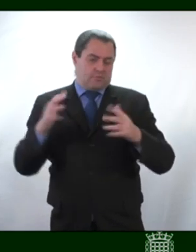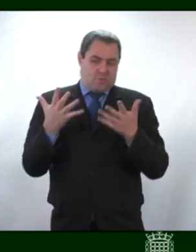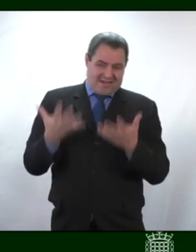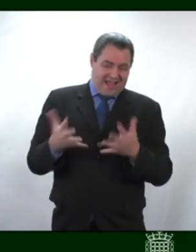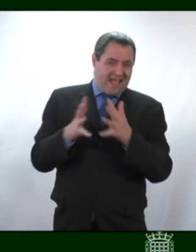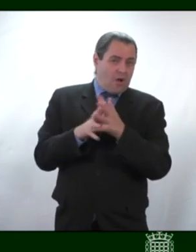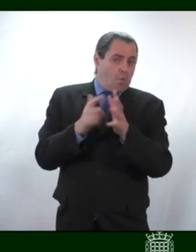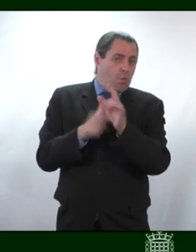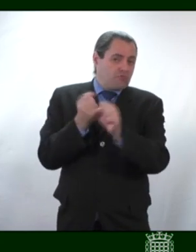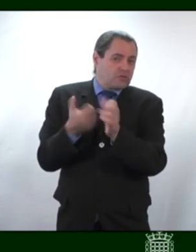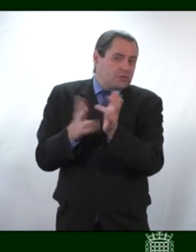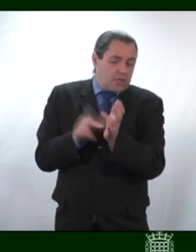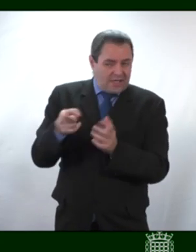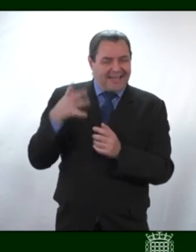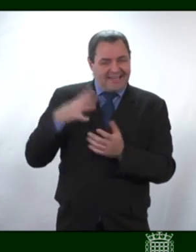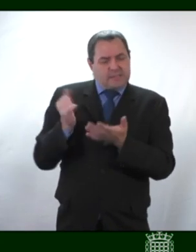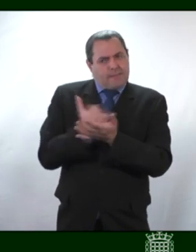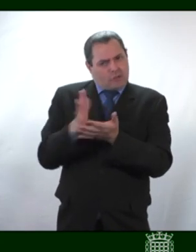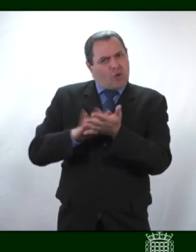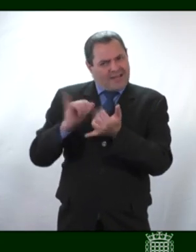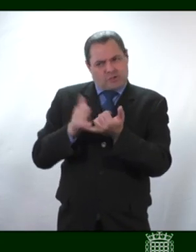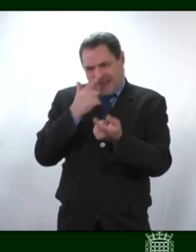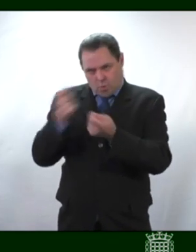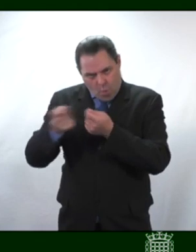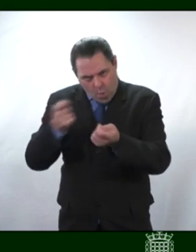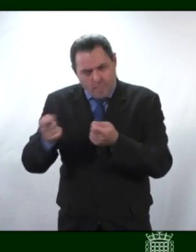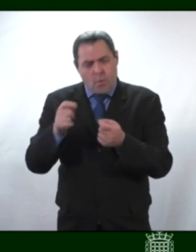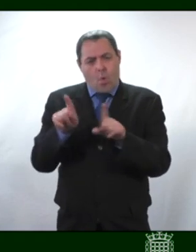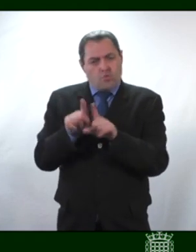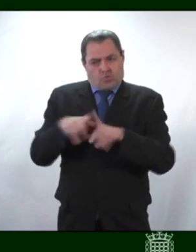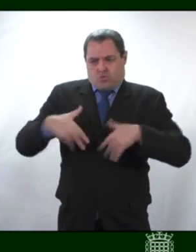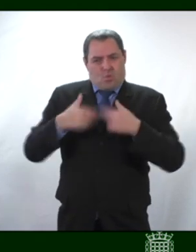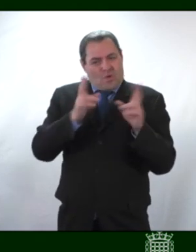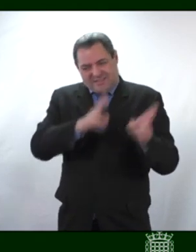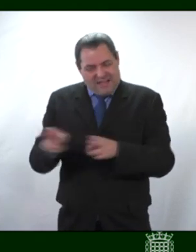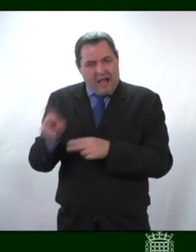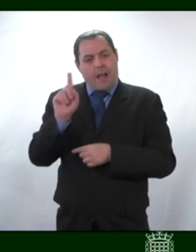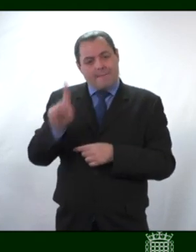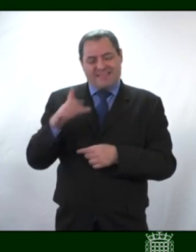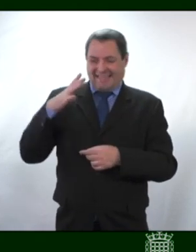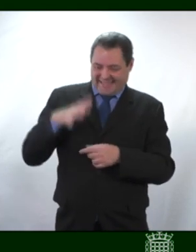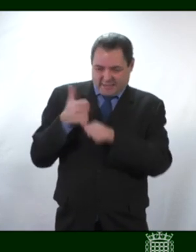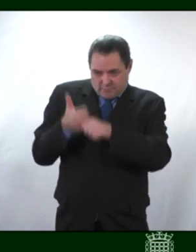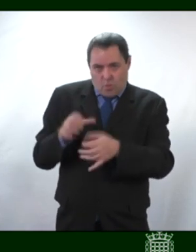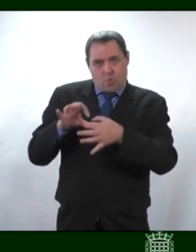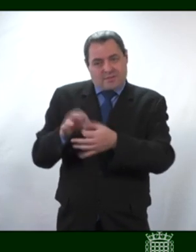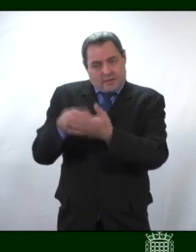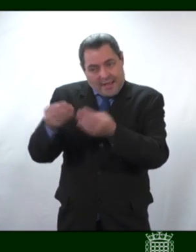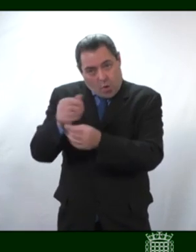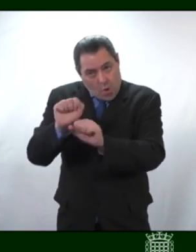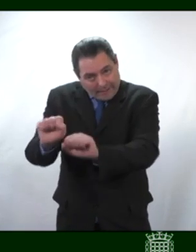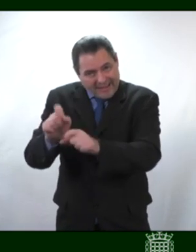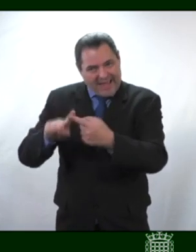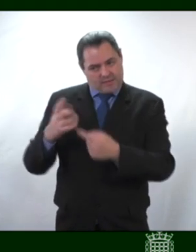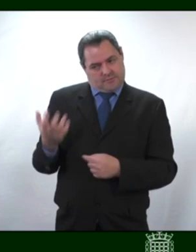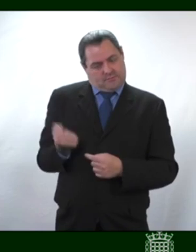Warrington should protect the NHS, should save lives, but also support local livelihoods and the economy? Yes,